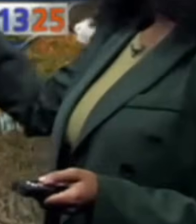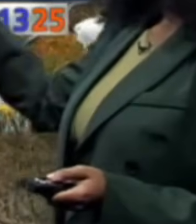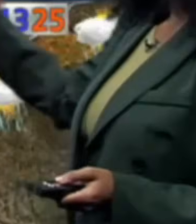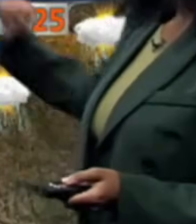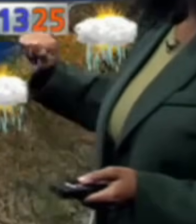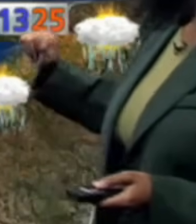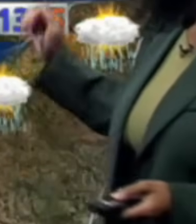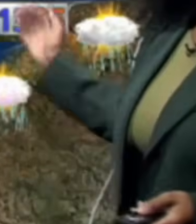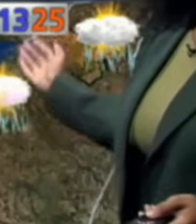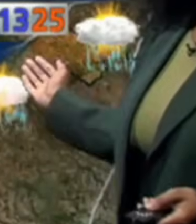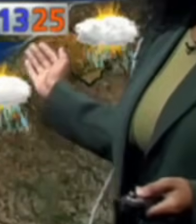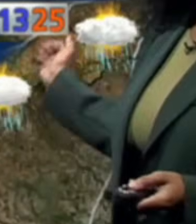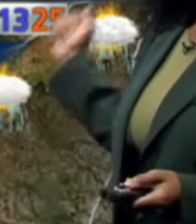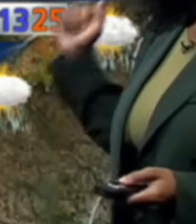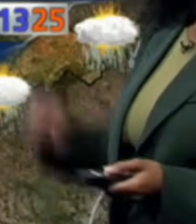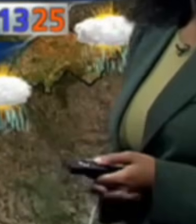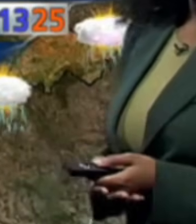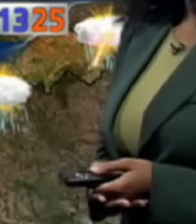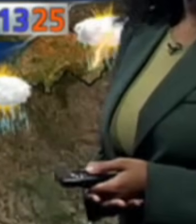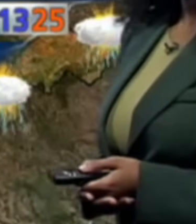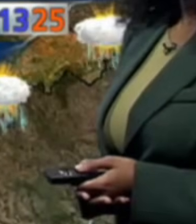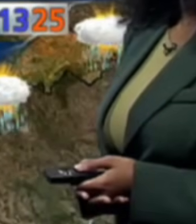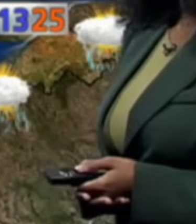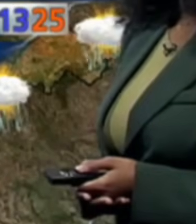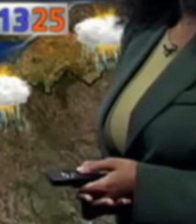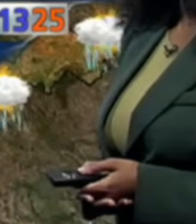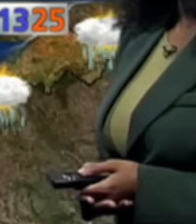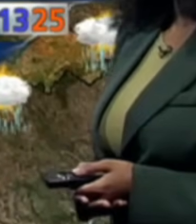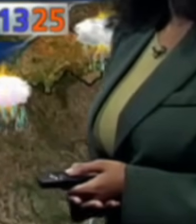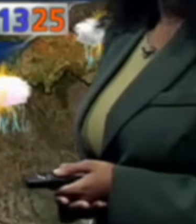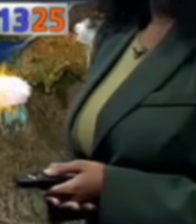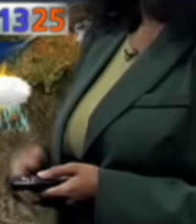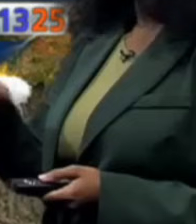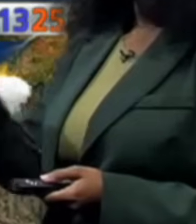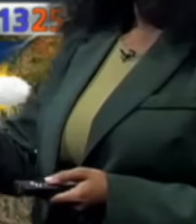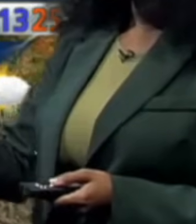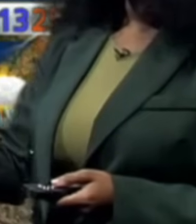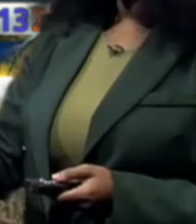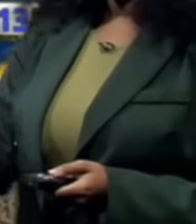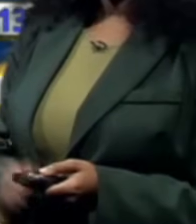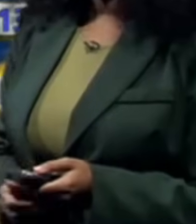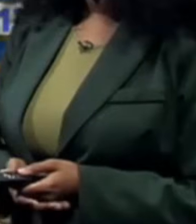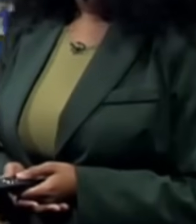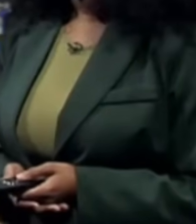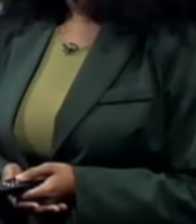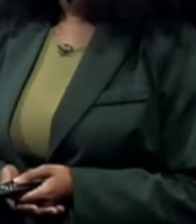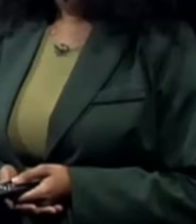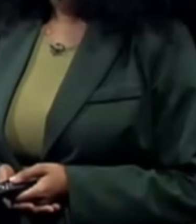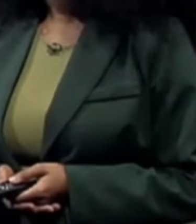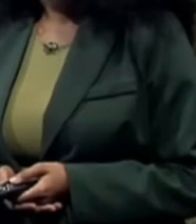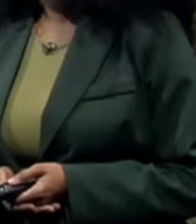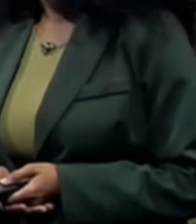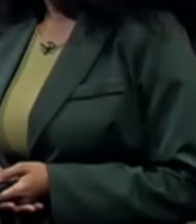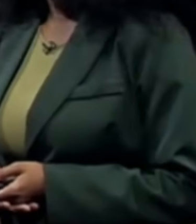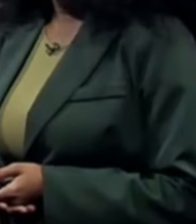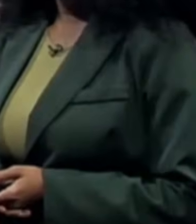go tla nna le gone go nna le pula Potchefstroom ka digata di le 13 go ya go di le 25 Wolmaranstad ka digata di le 14 go ya go